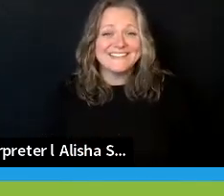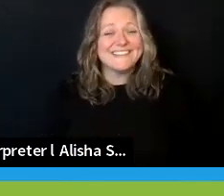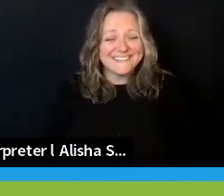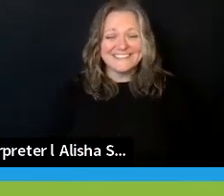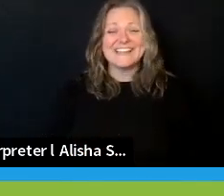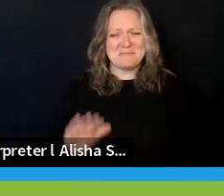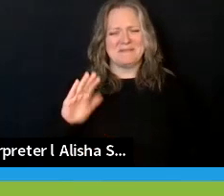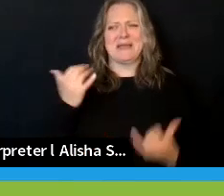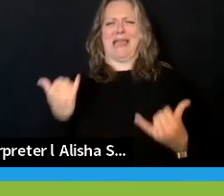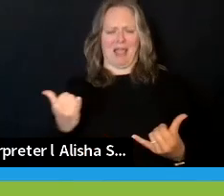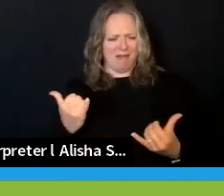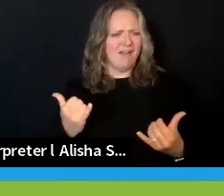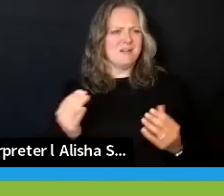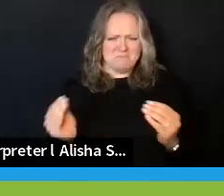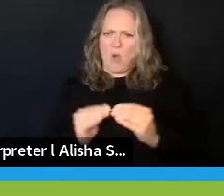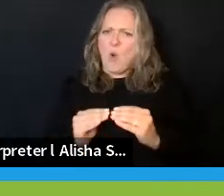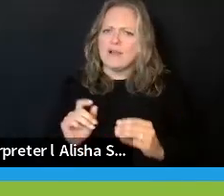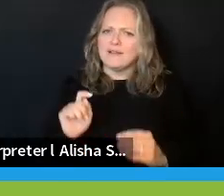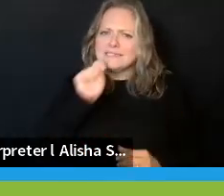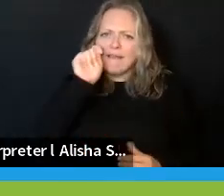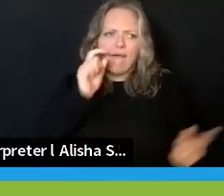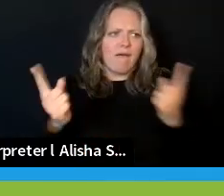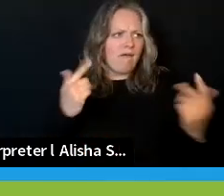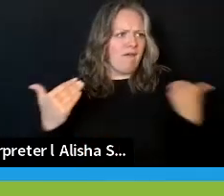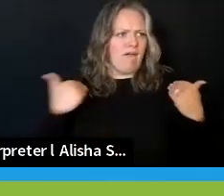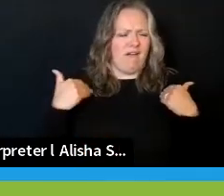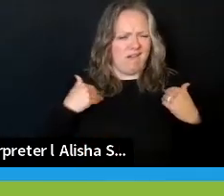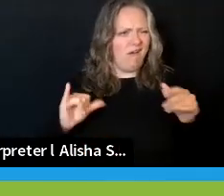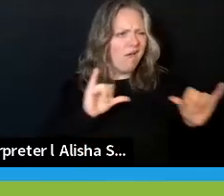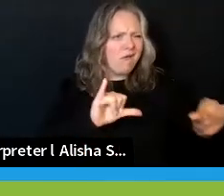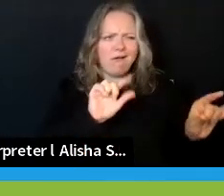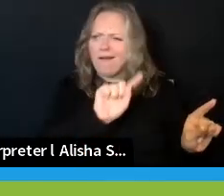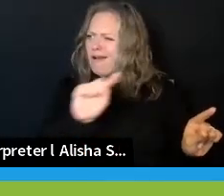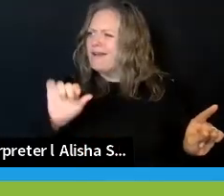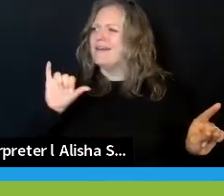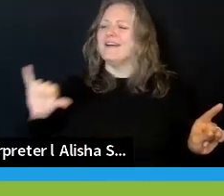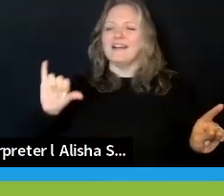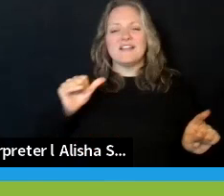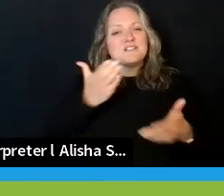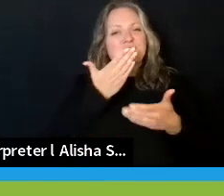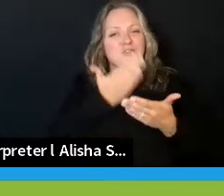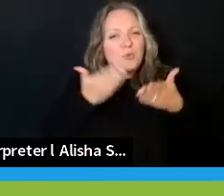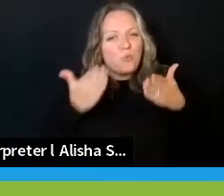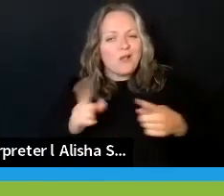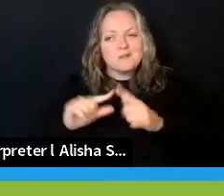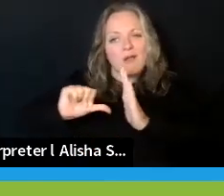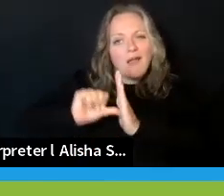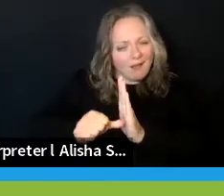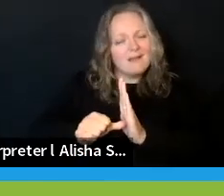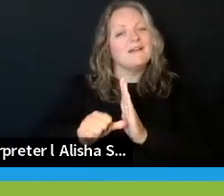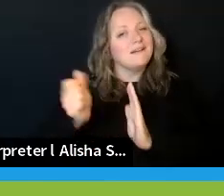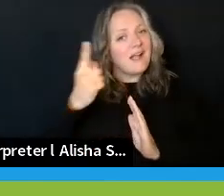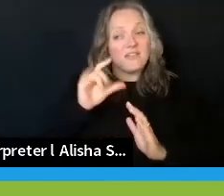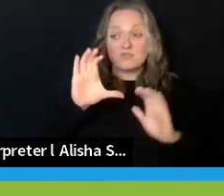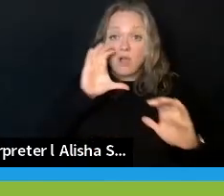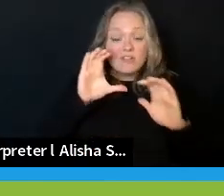to be happening more. So definitely a really good way to highlight the importance of those conversations with young